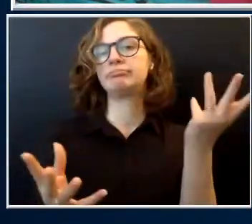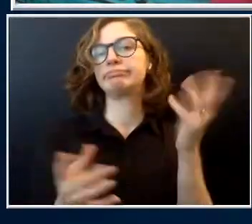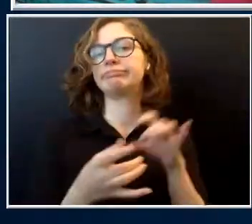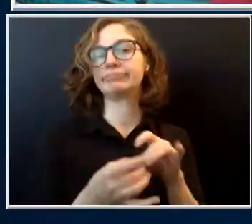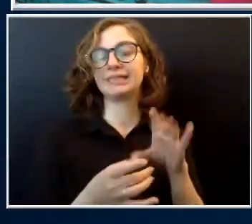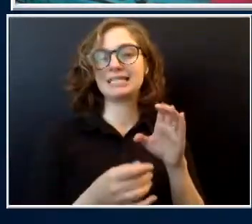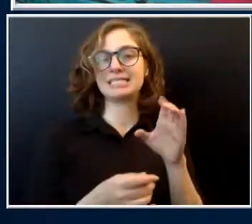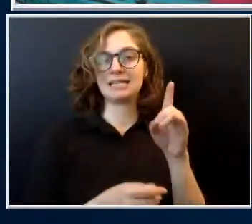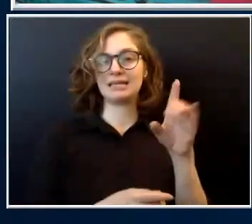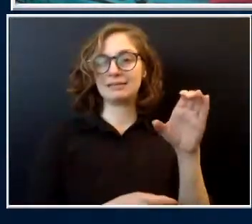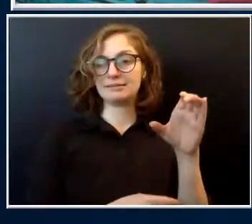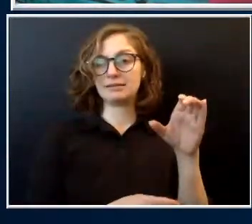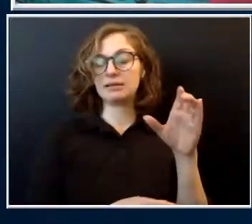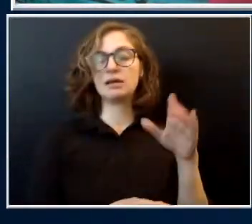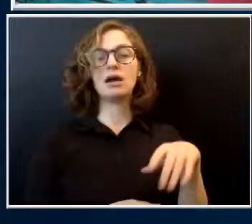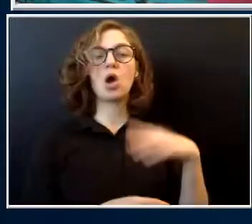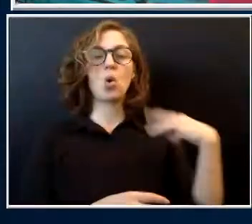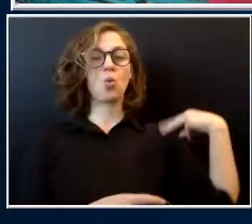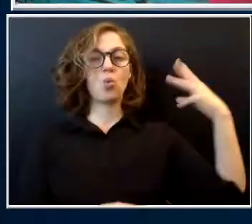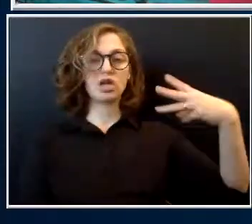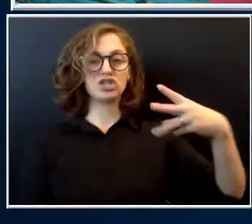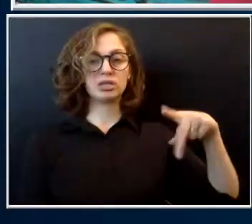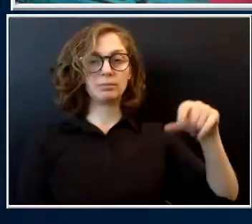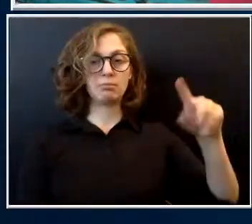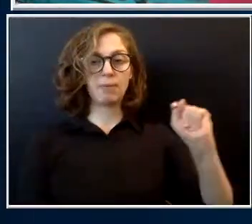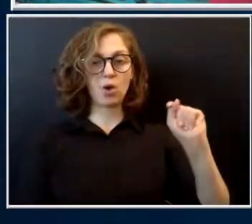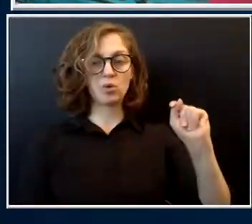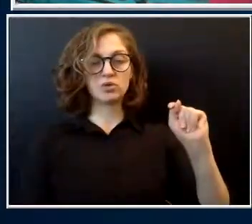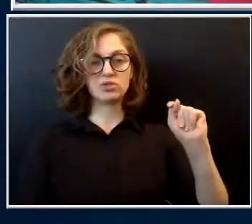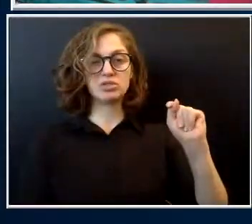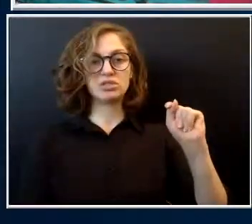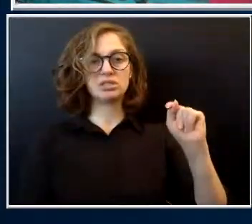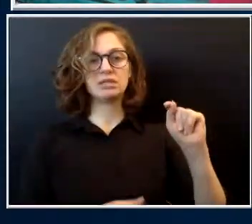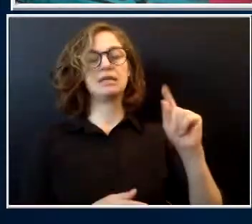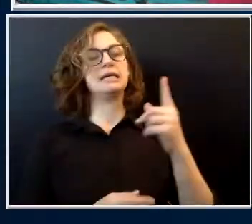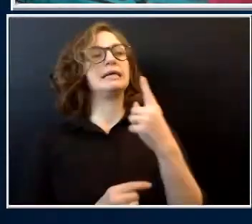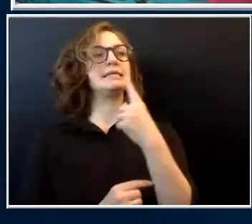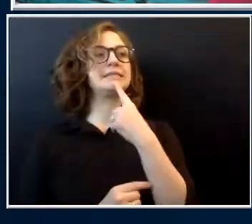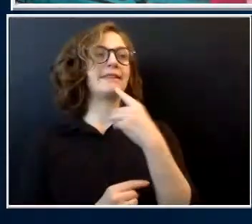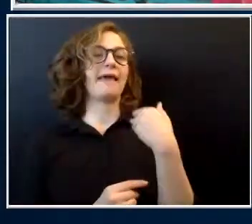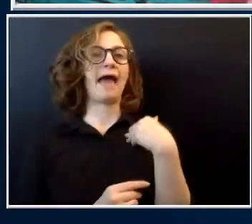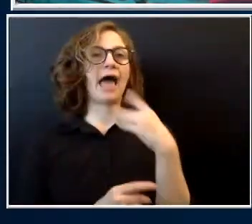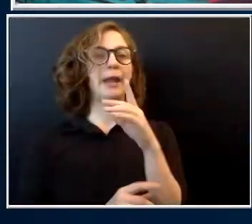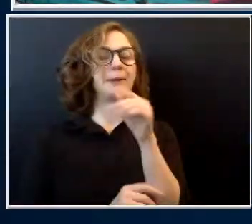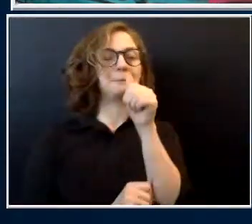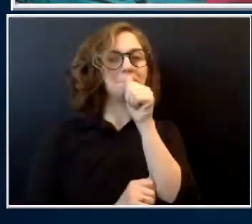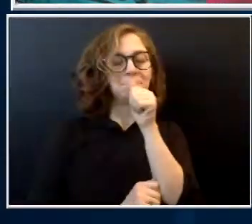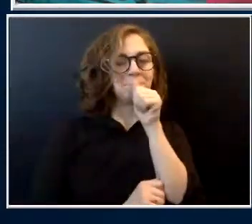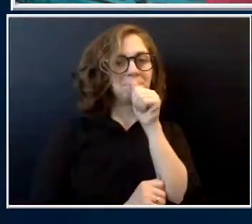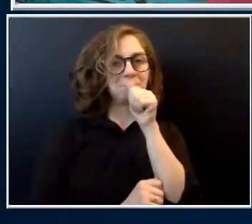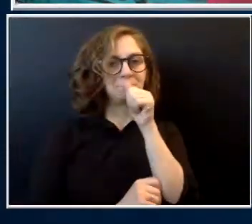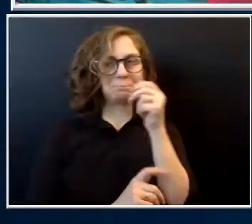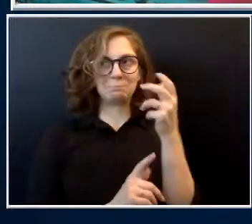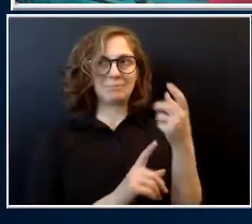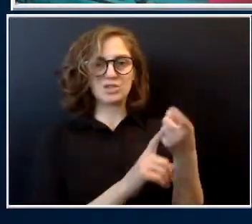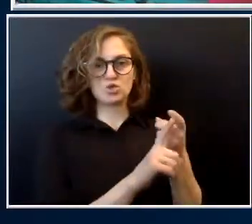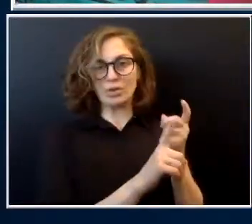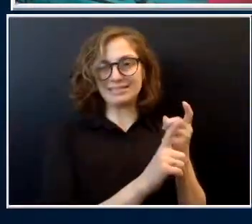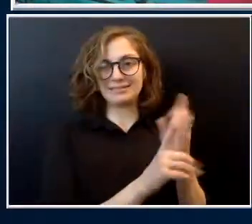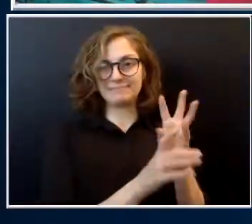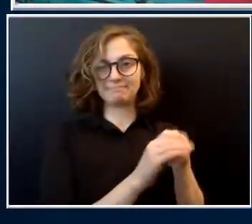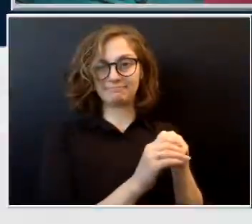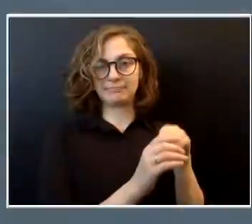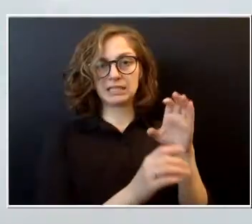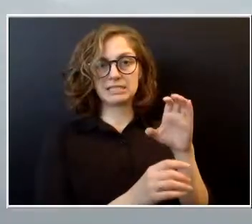Washington Post that got the scoop yesterday. They cited unnamed sources inside the CDC. So currently, if you test positive, the CDC says you're